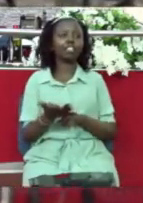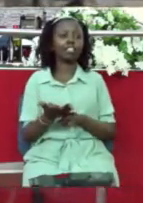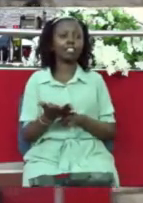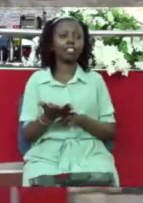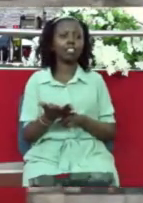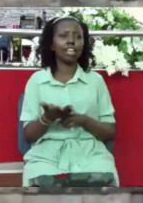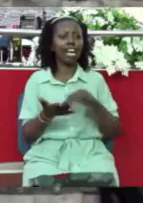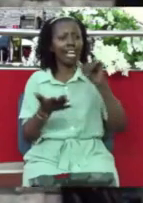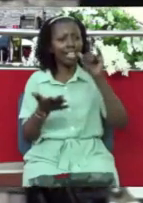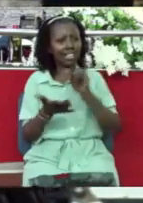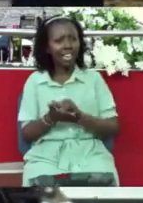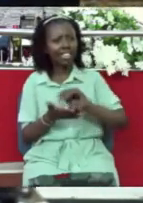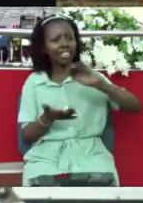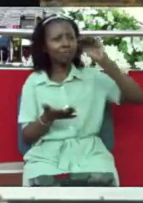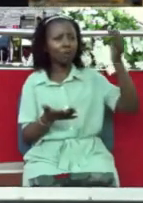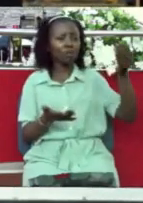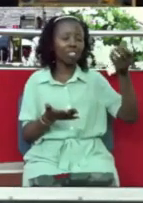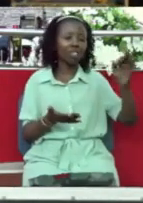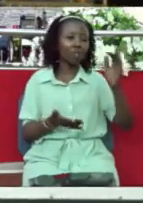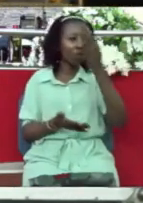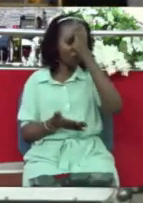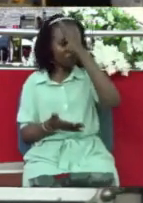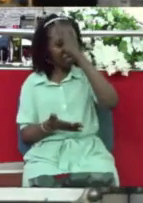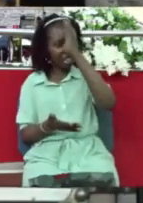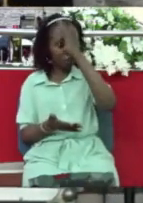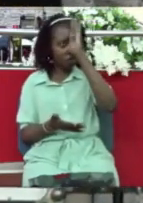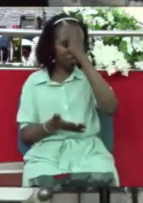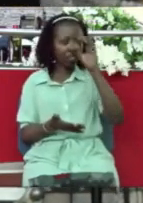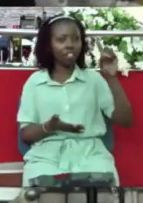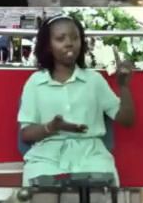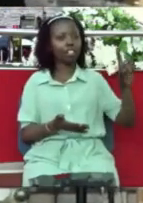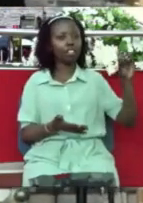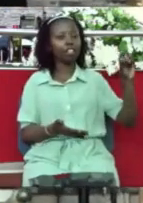the mountain of doubt. Ile ni mlima wa shaka.